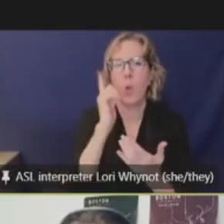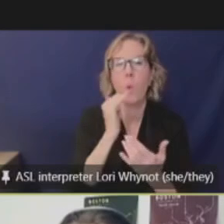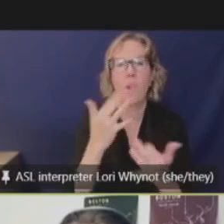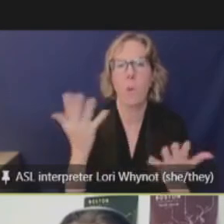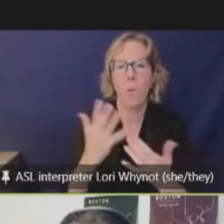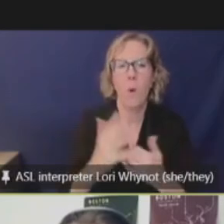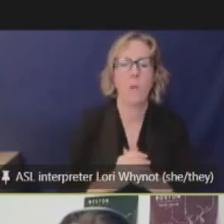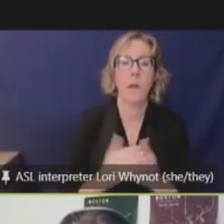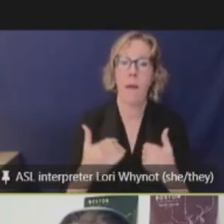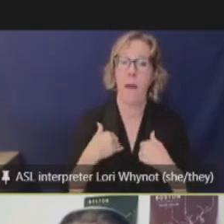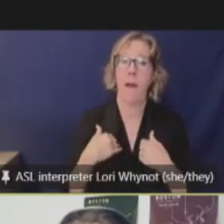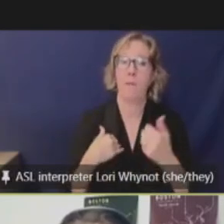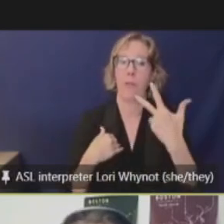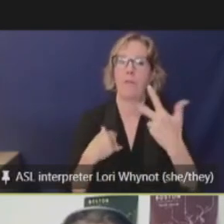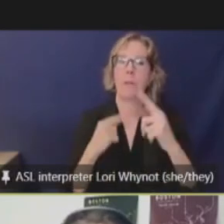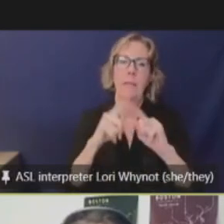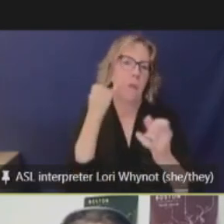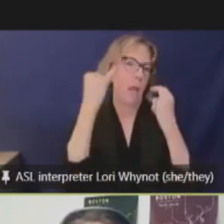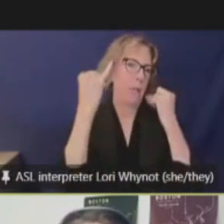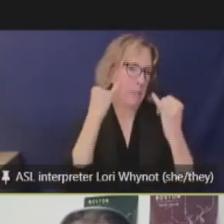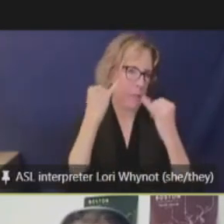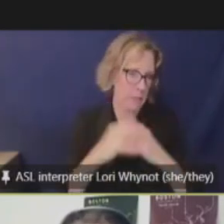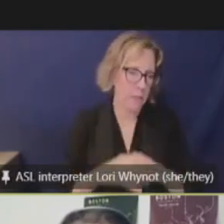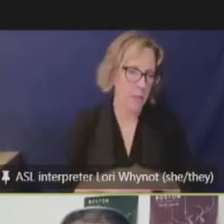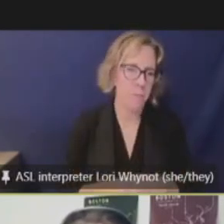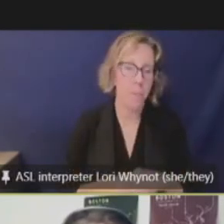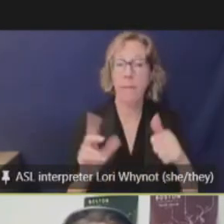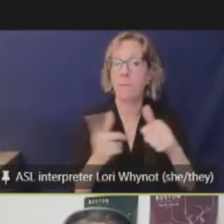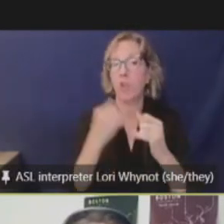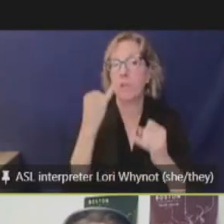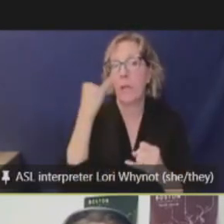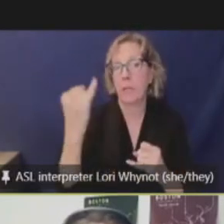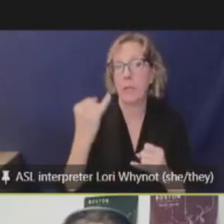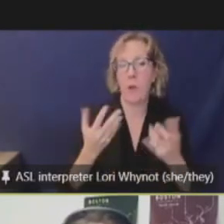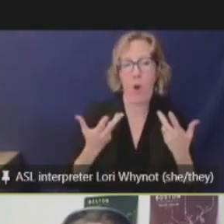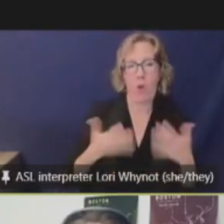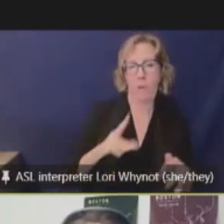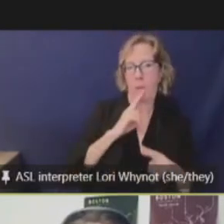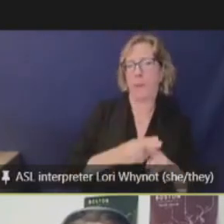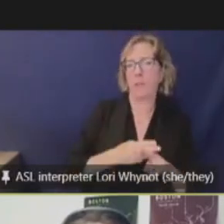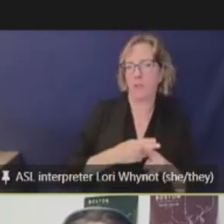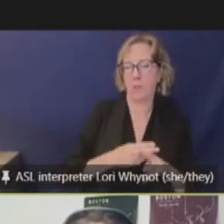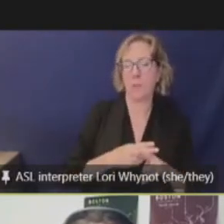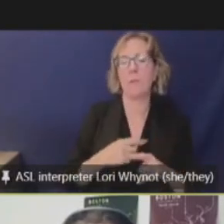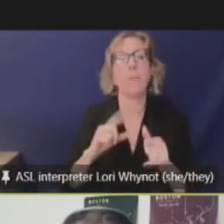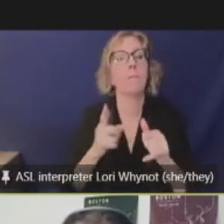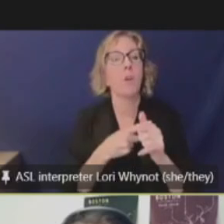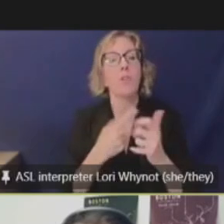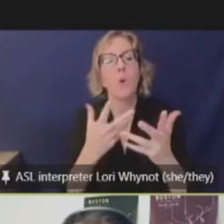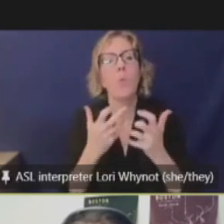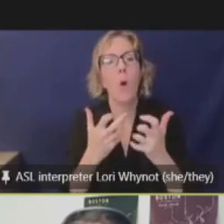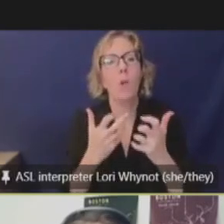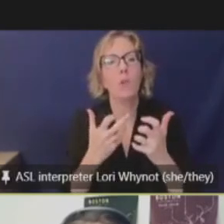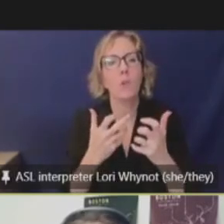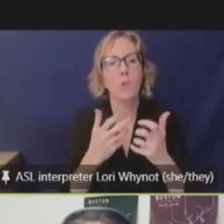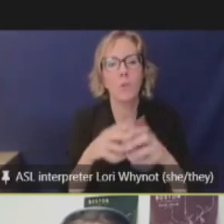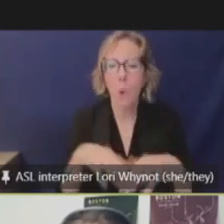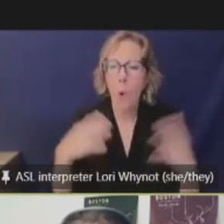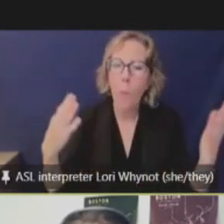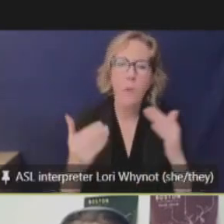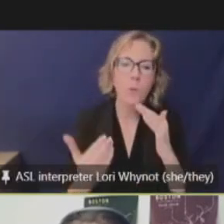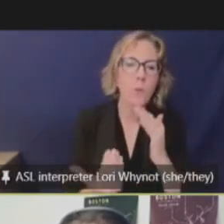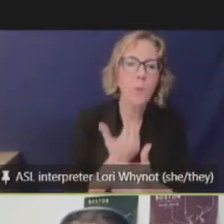3 specific ideas. The first one, which I mentioned before, is that we'd like to introduce new engagement methods to make